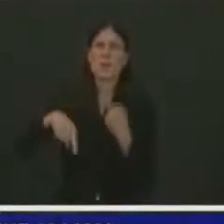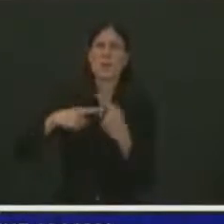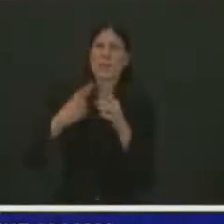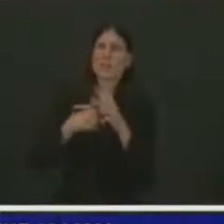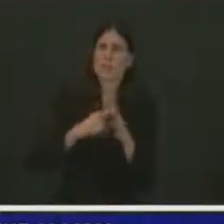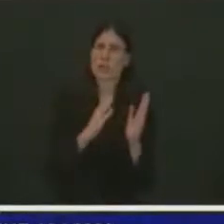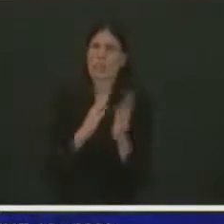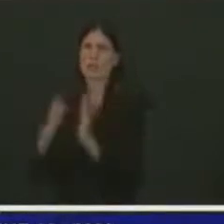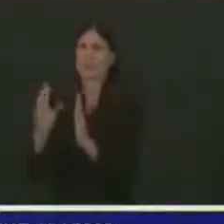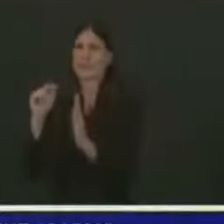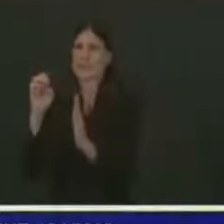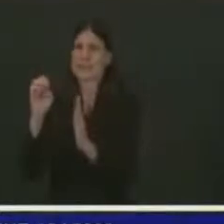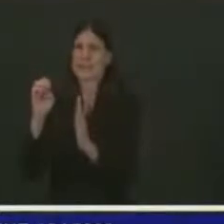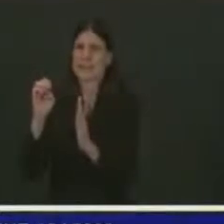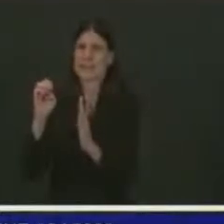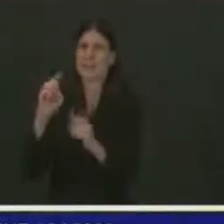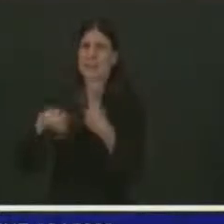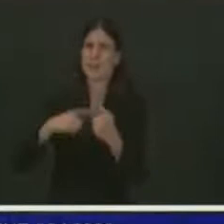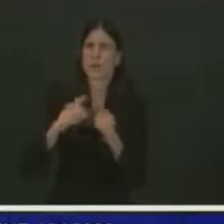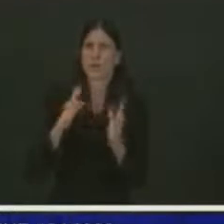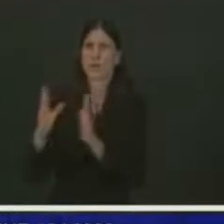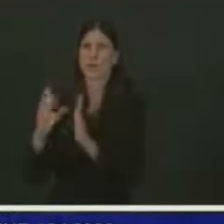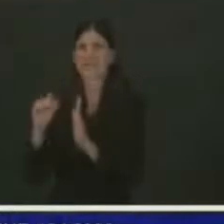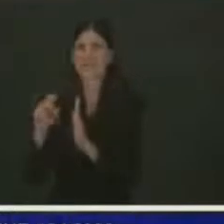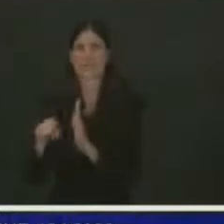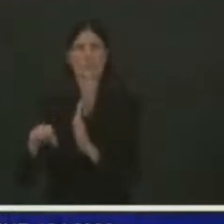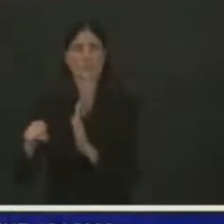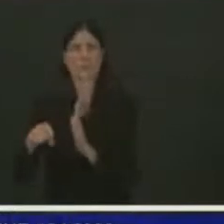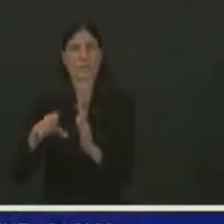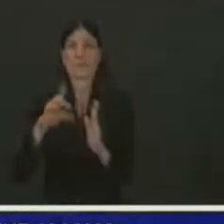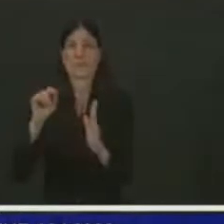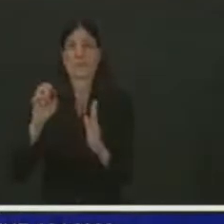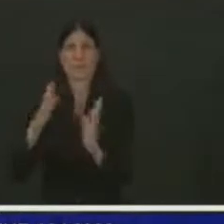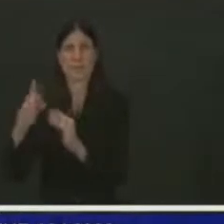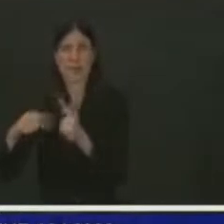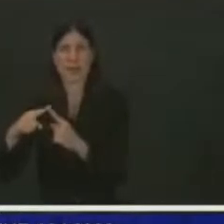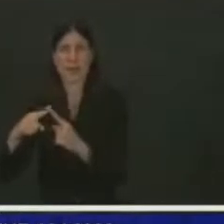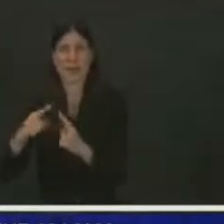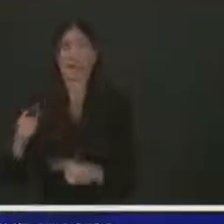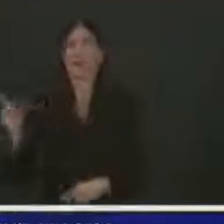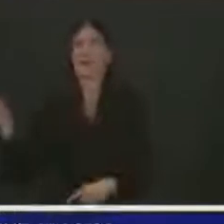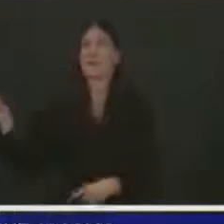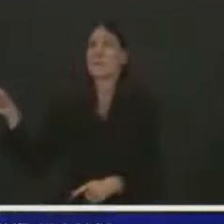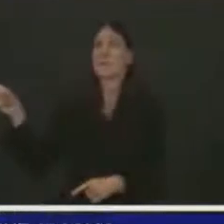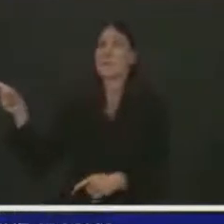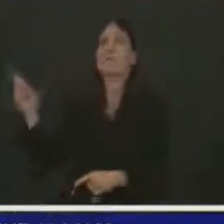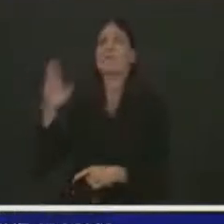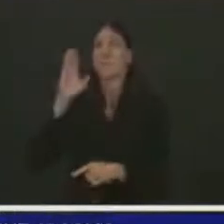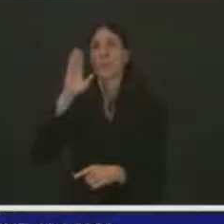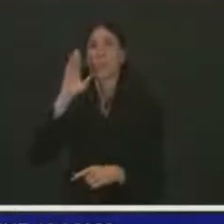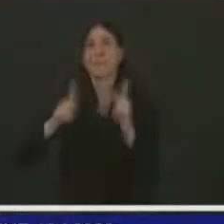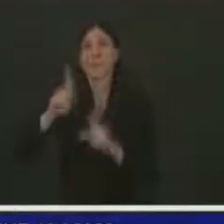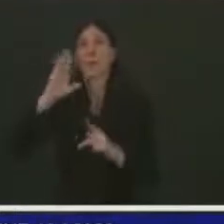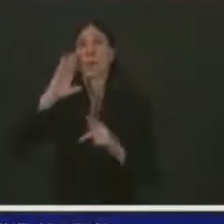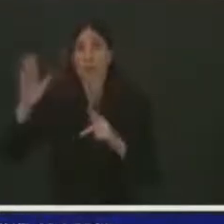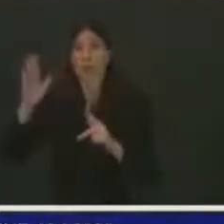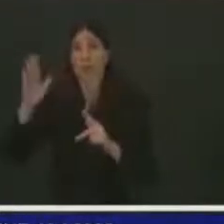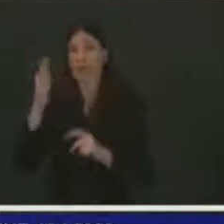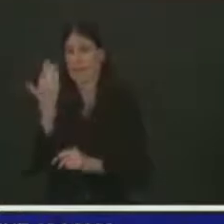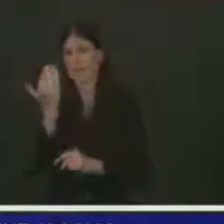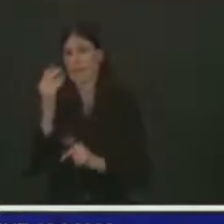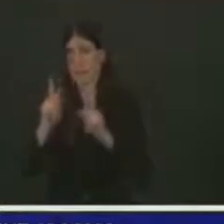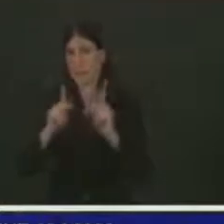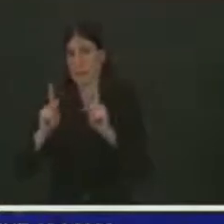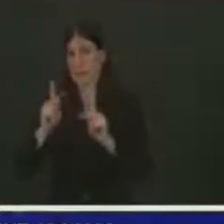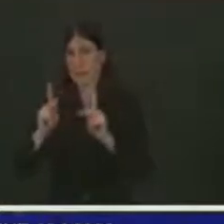in the internal discussions in these meetings that you have? 50, 75, 100? That's the ballpark. You got to be